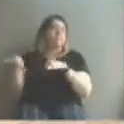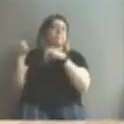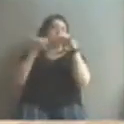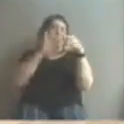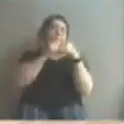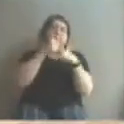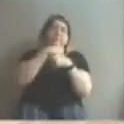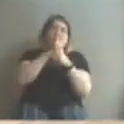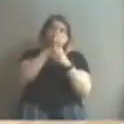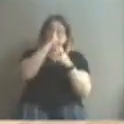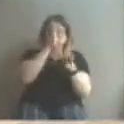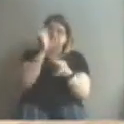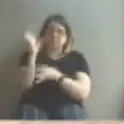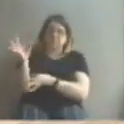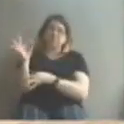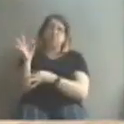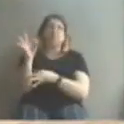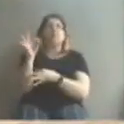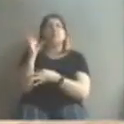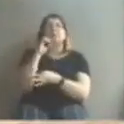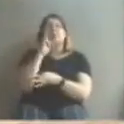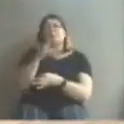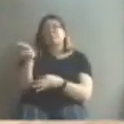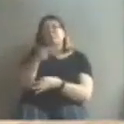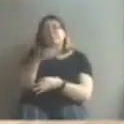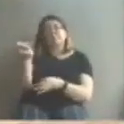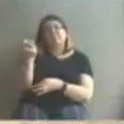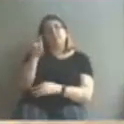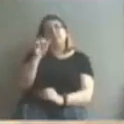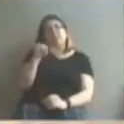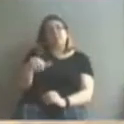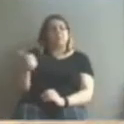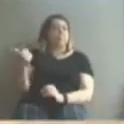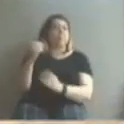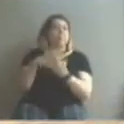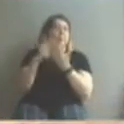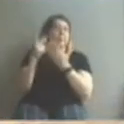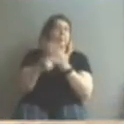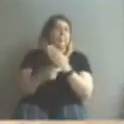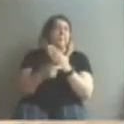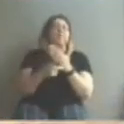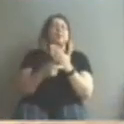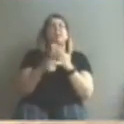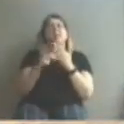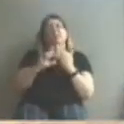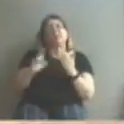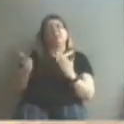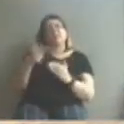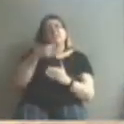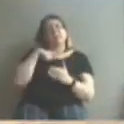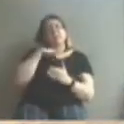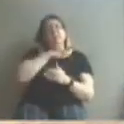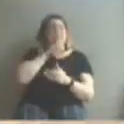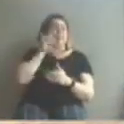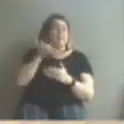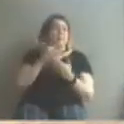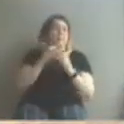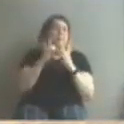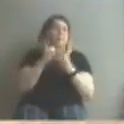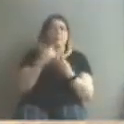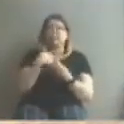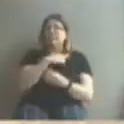about students going in and out of our alternative school programs. There was kind of a rotating staff in that department we have not